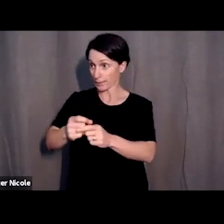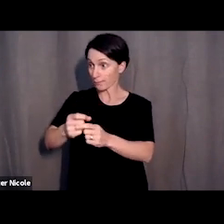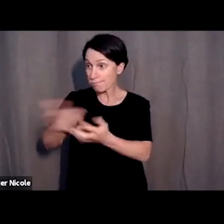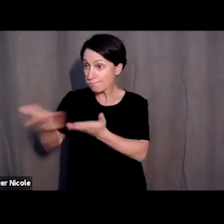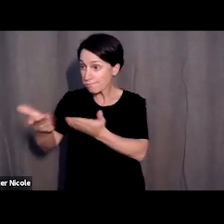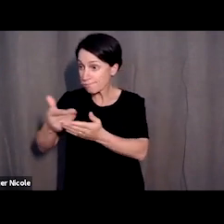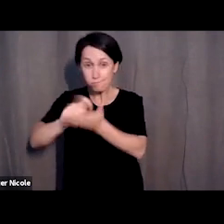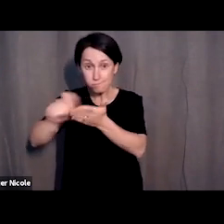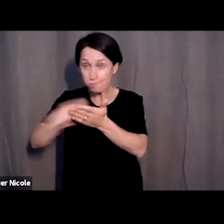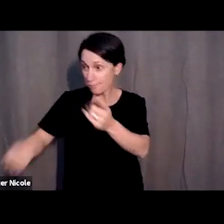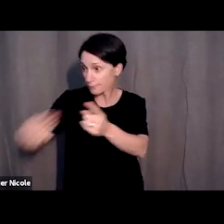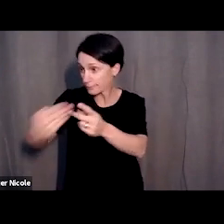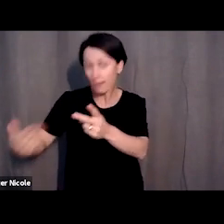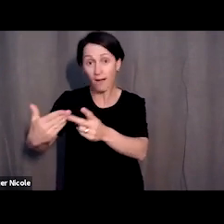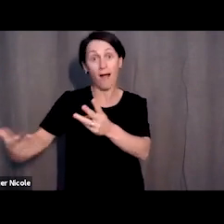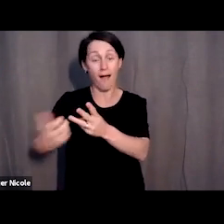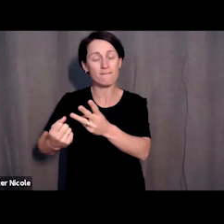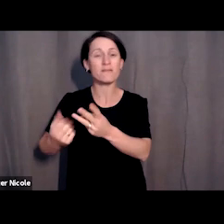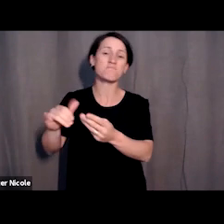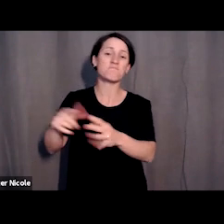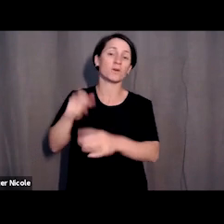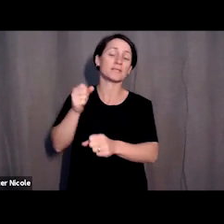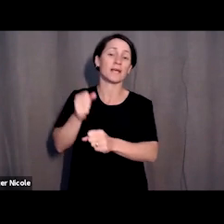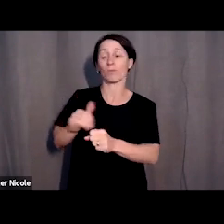around managing diabetes,